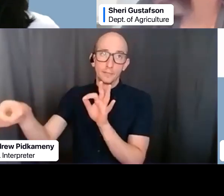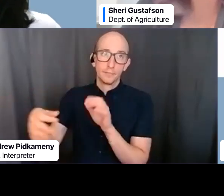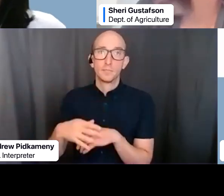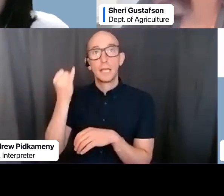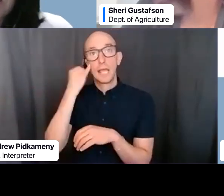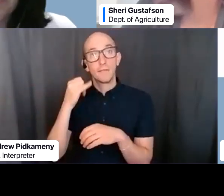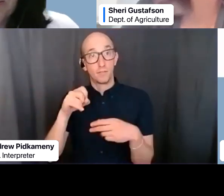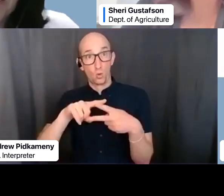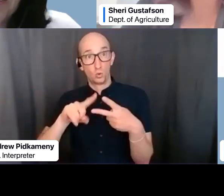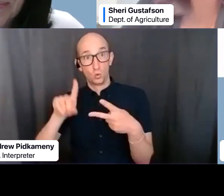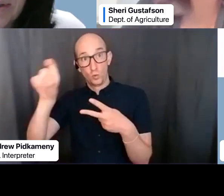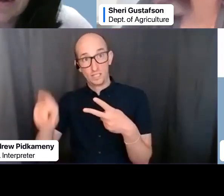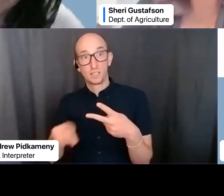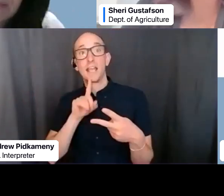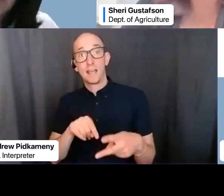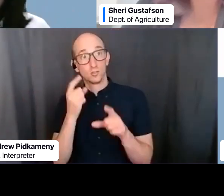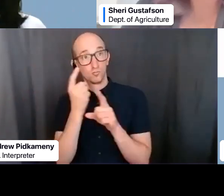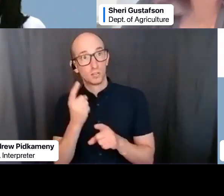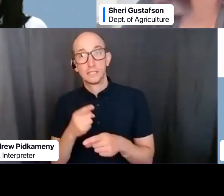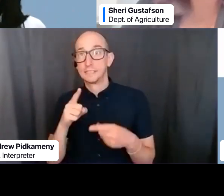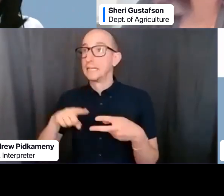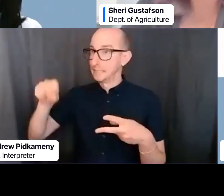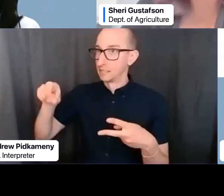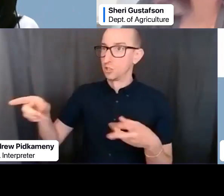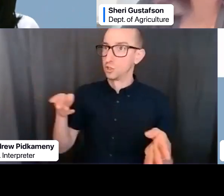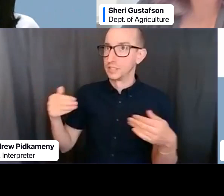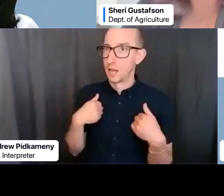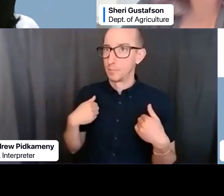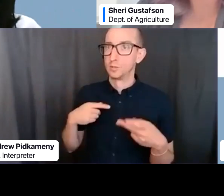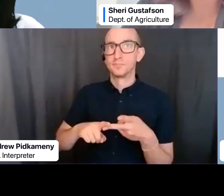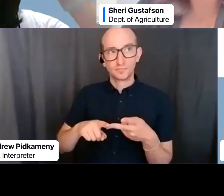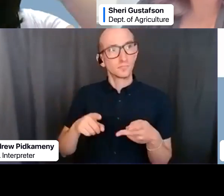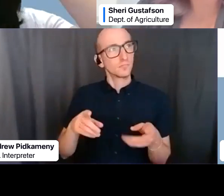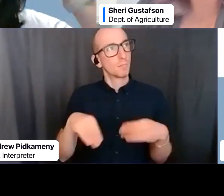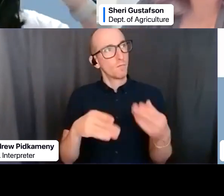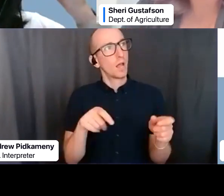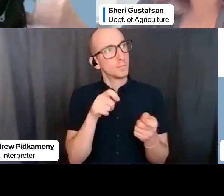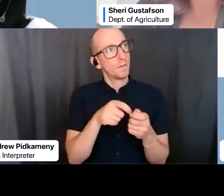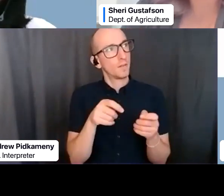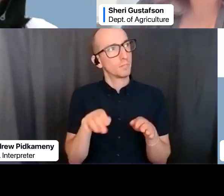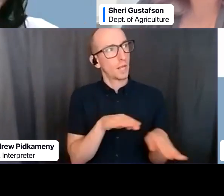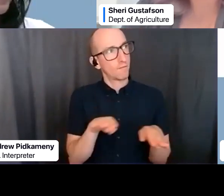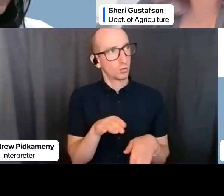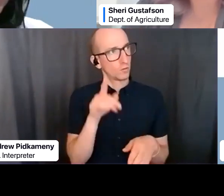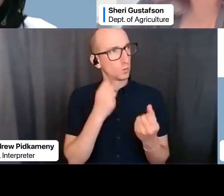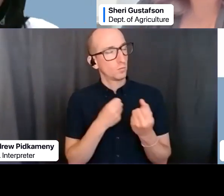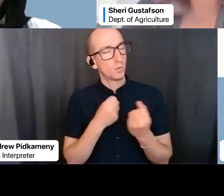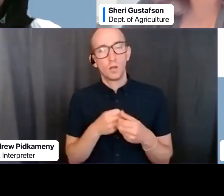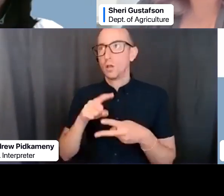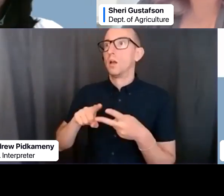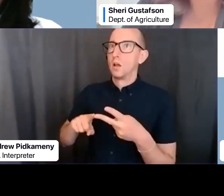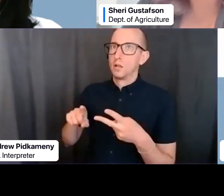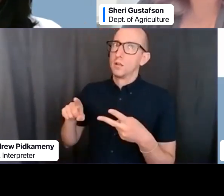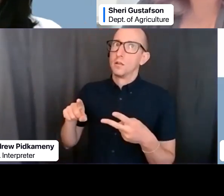properly. And that's all we've got. We can't work with something that doesn't exist, you know,